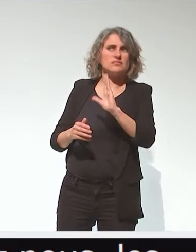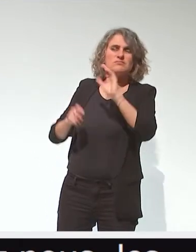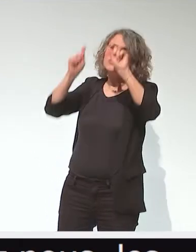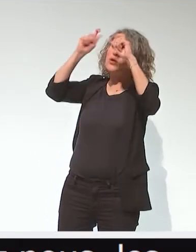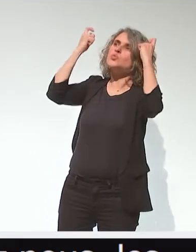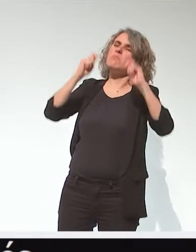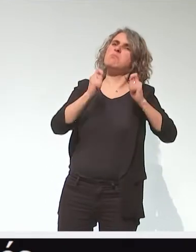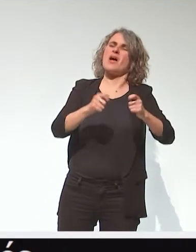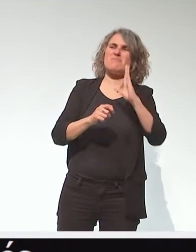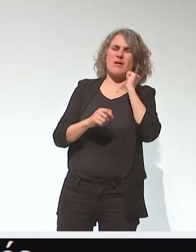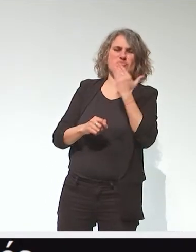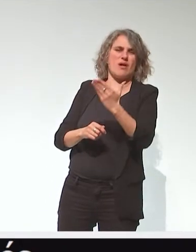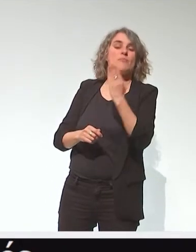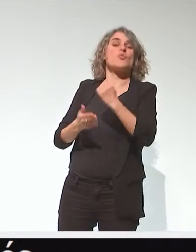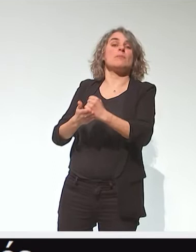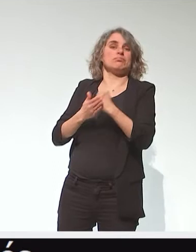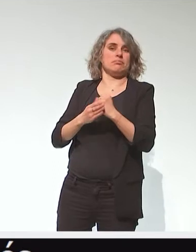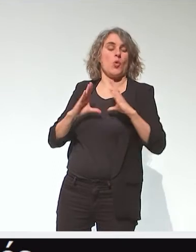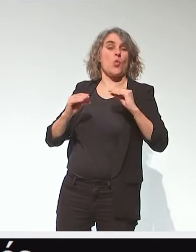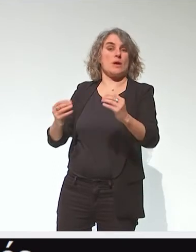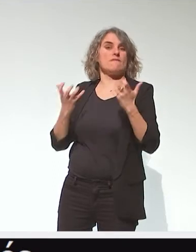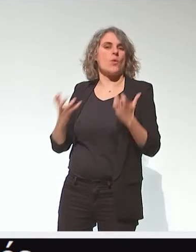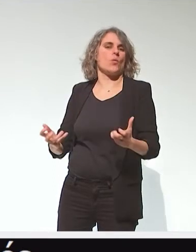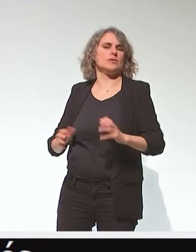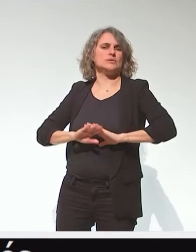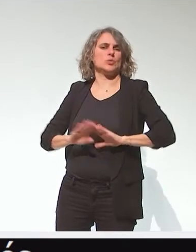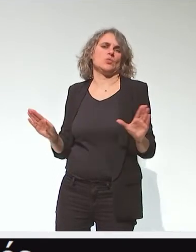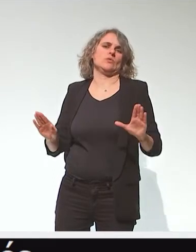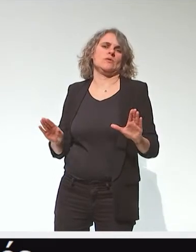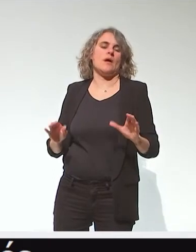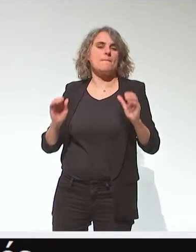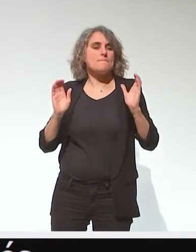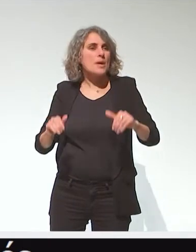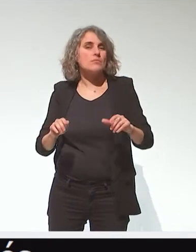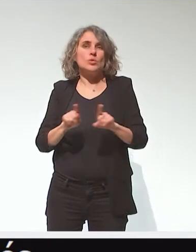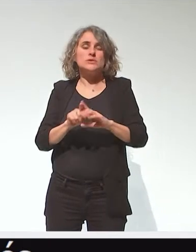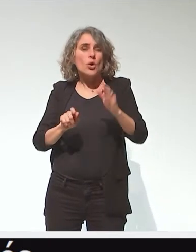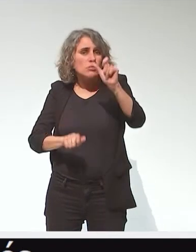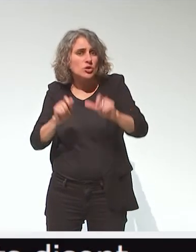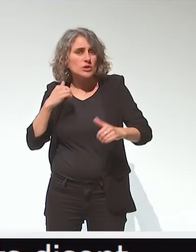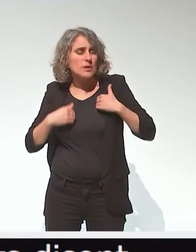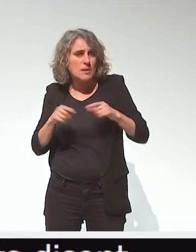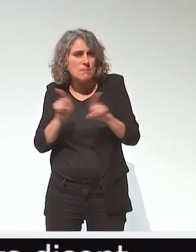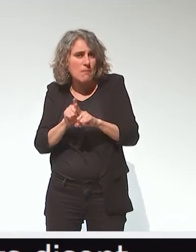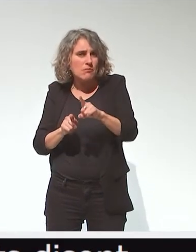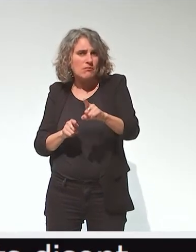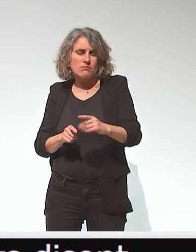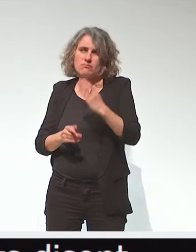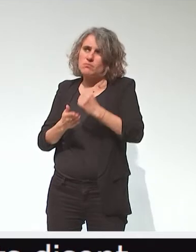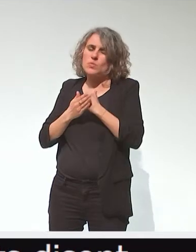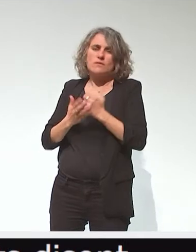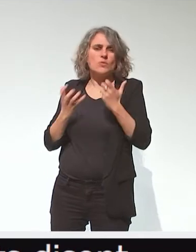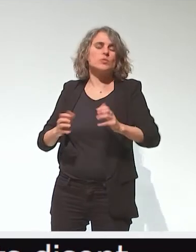same goes for other people with disabilities. If you would provide them with the full scope of